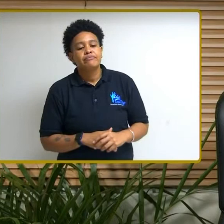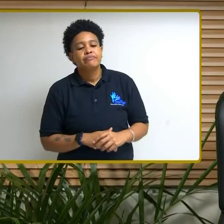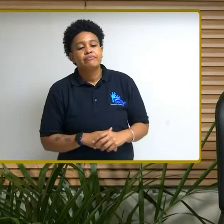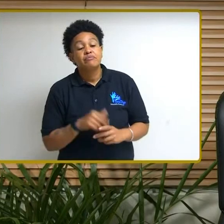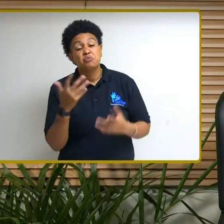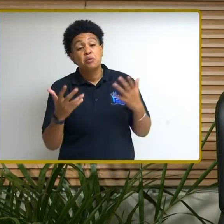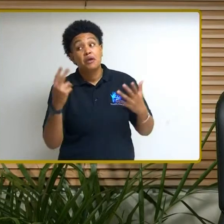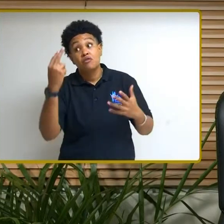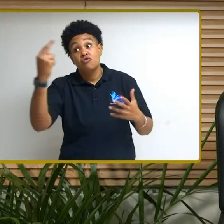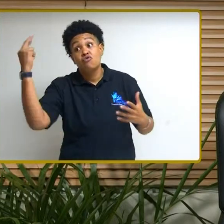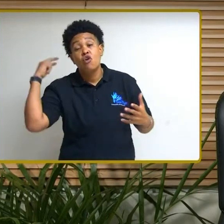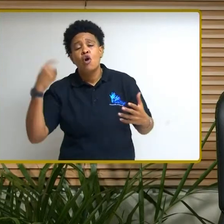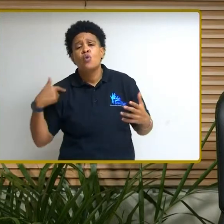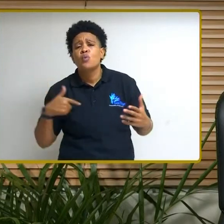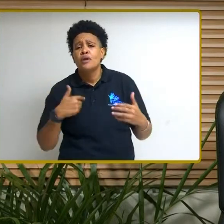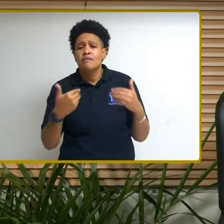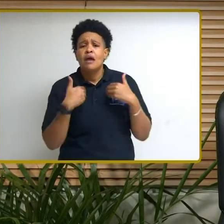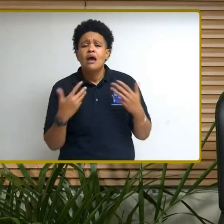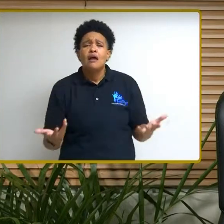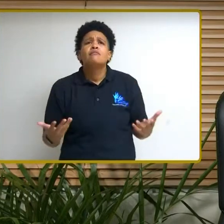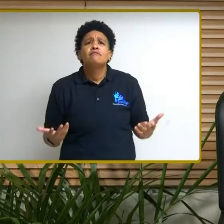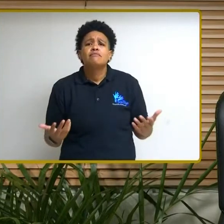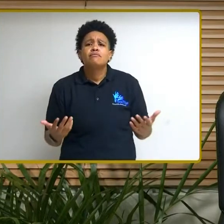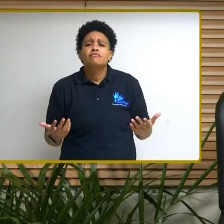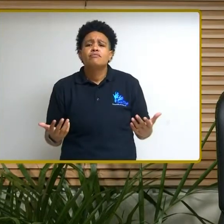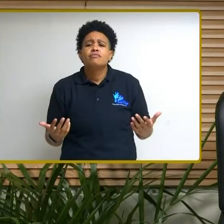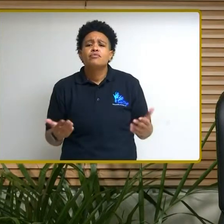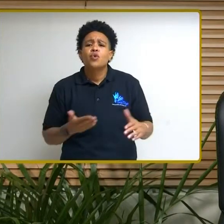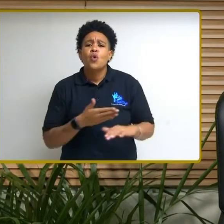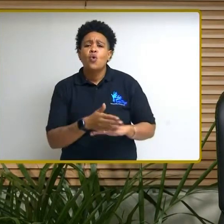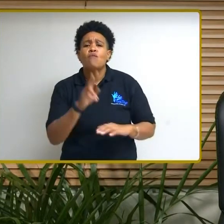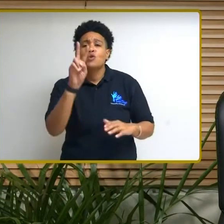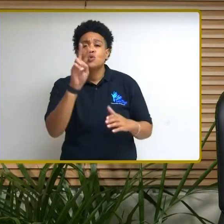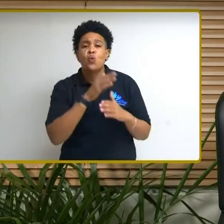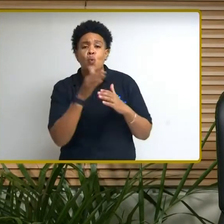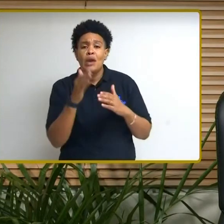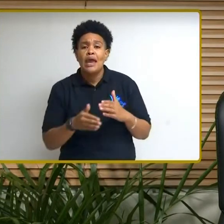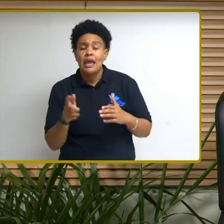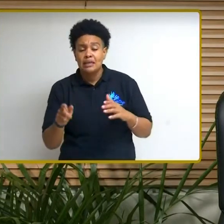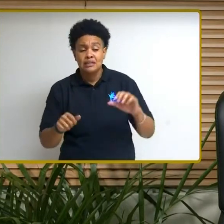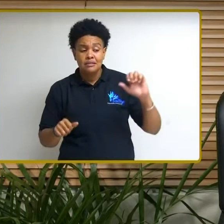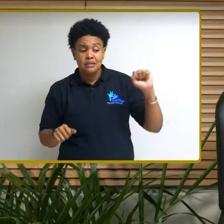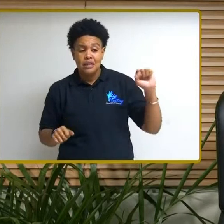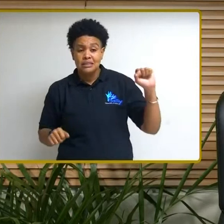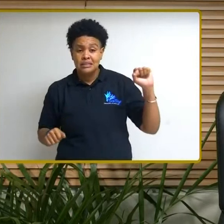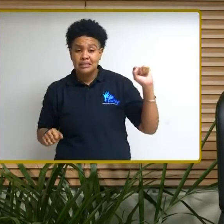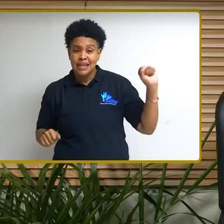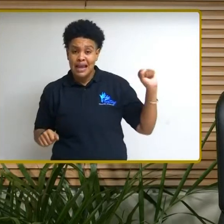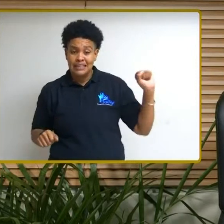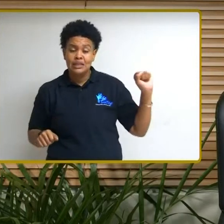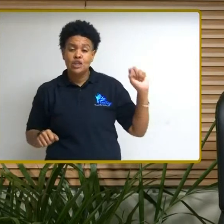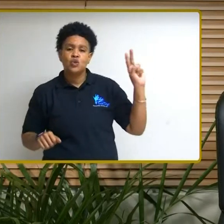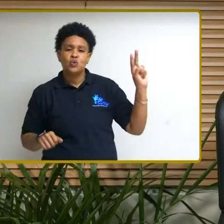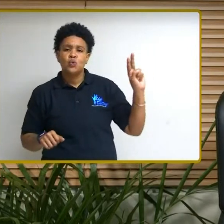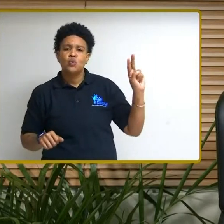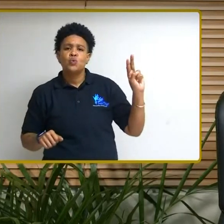You may recall that we had over 2 weekends on a Saturday, 2